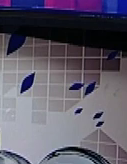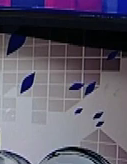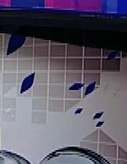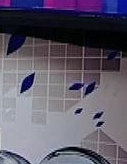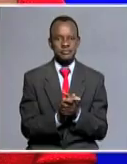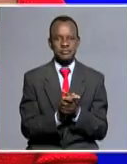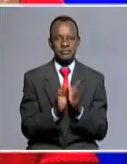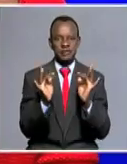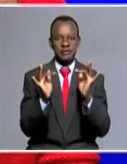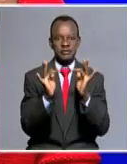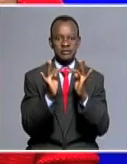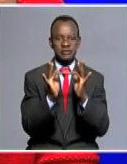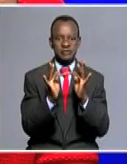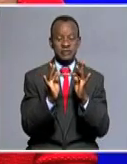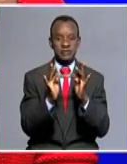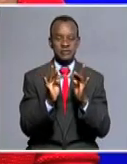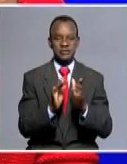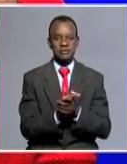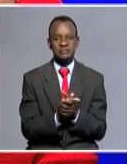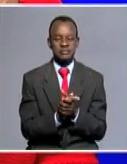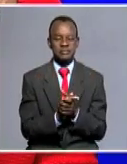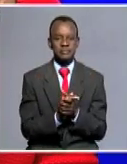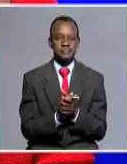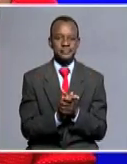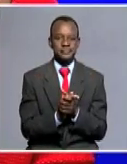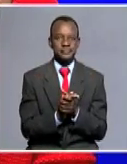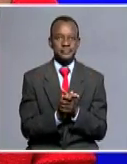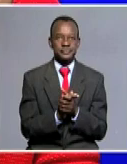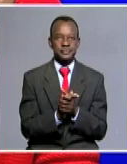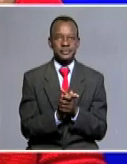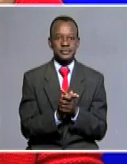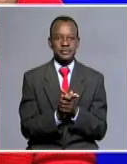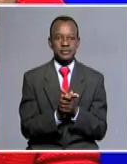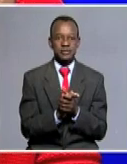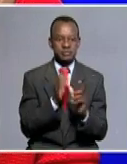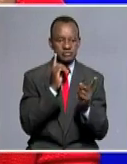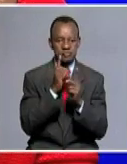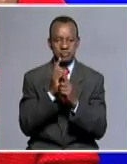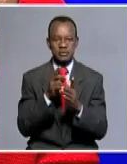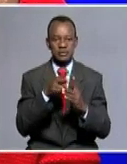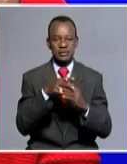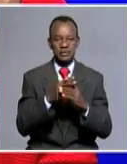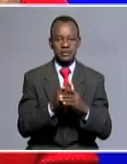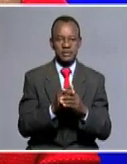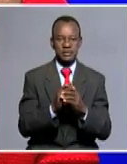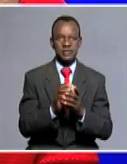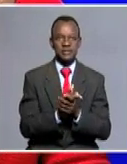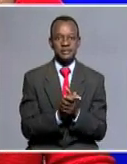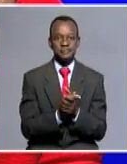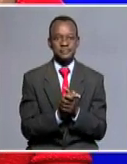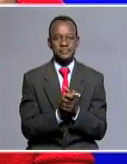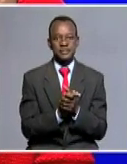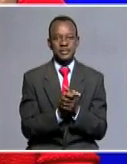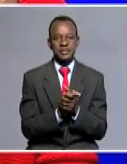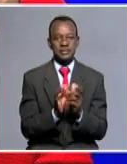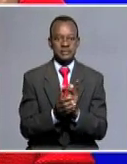the internet, it's difficult to sort of regulate it only. It needs a governance, and this governance has to be